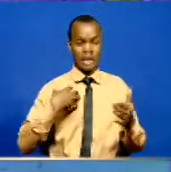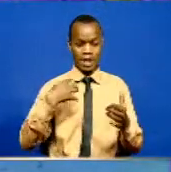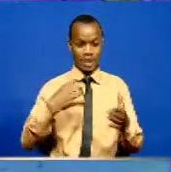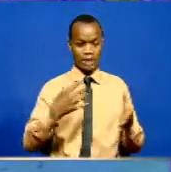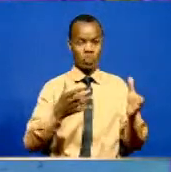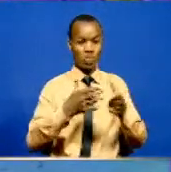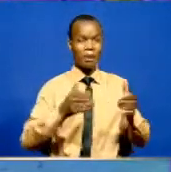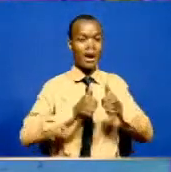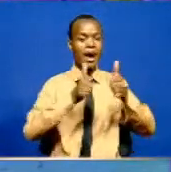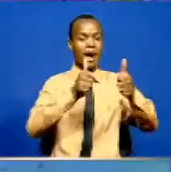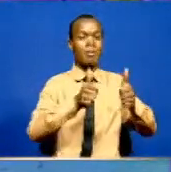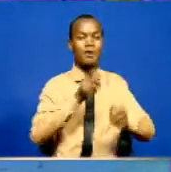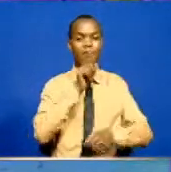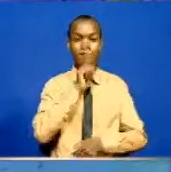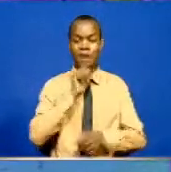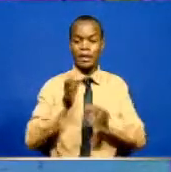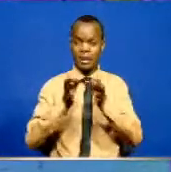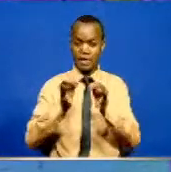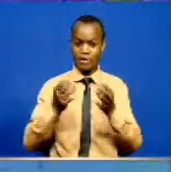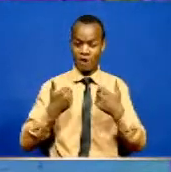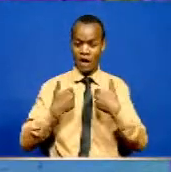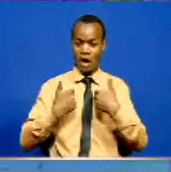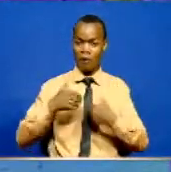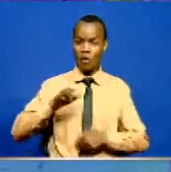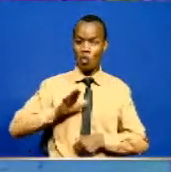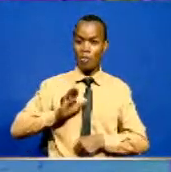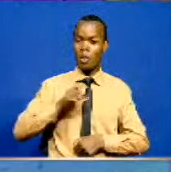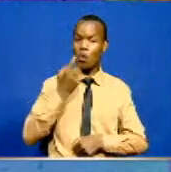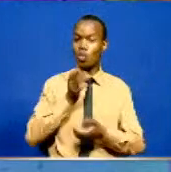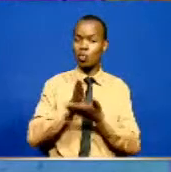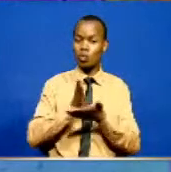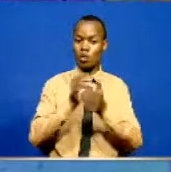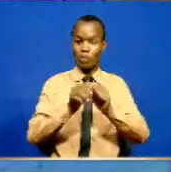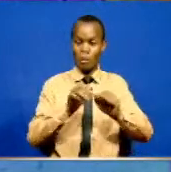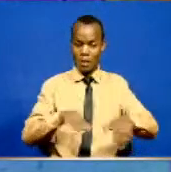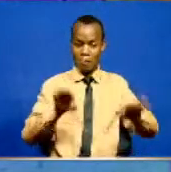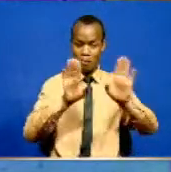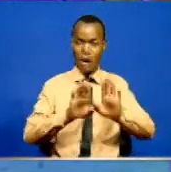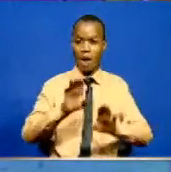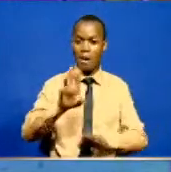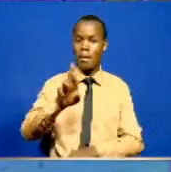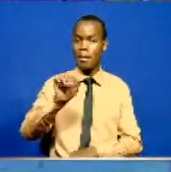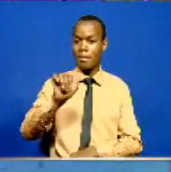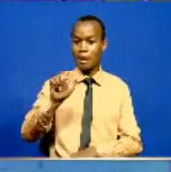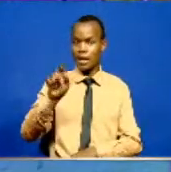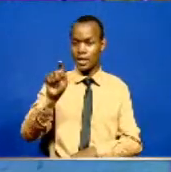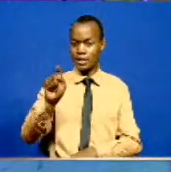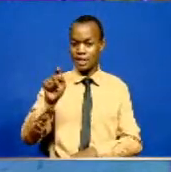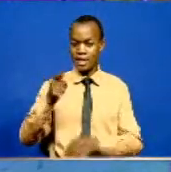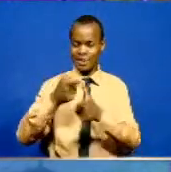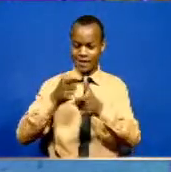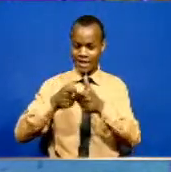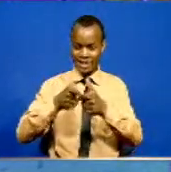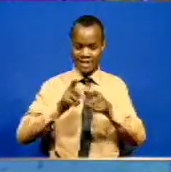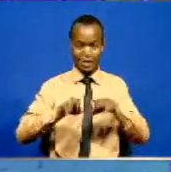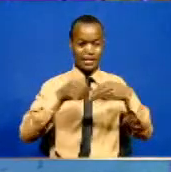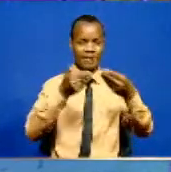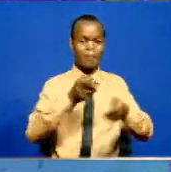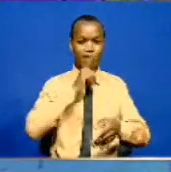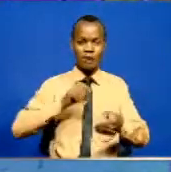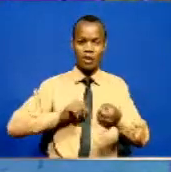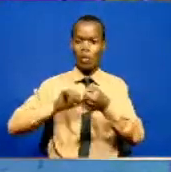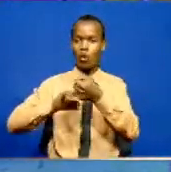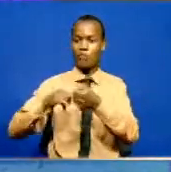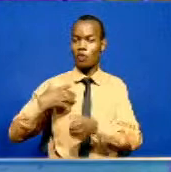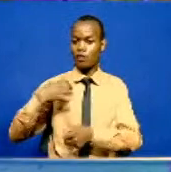a woman who could offer to surrender her breast, one breast, so that it is given to the wife of